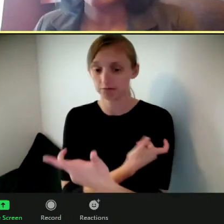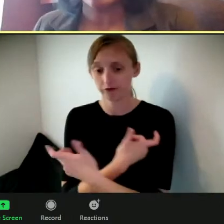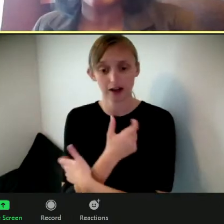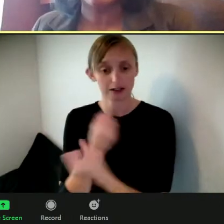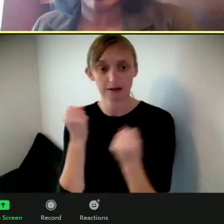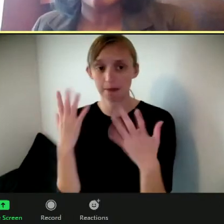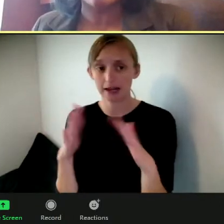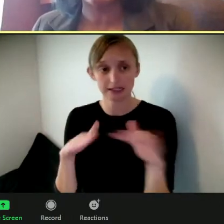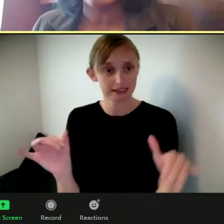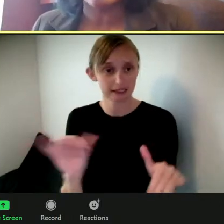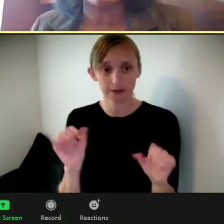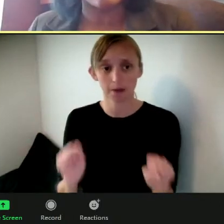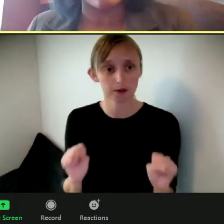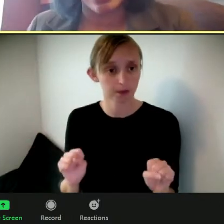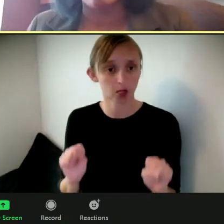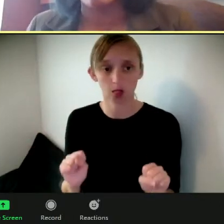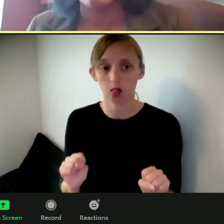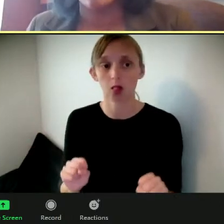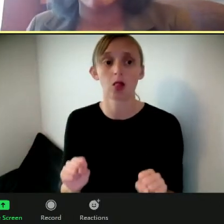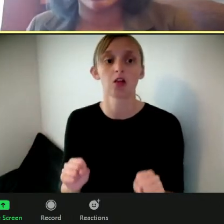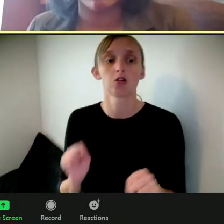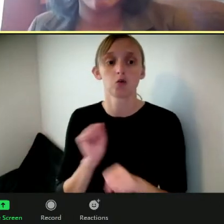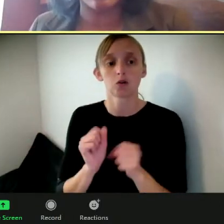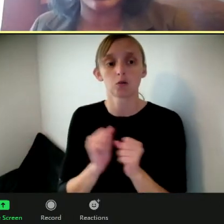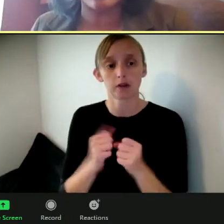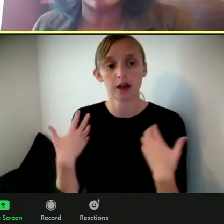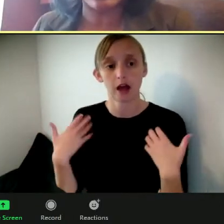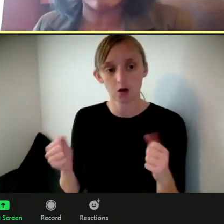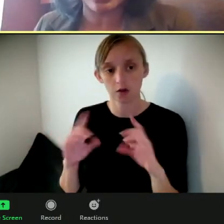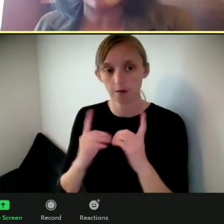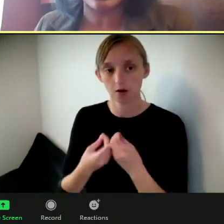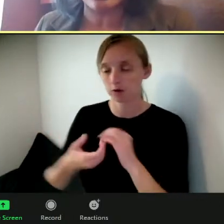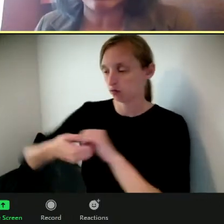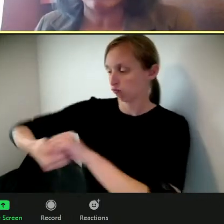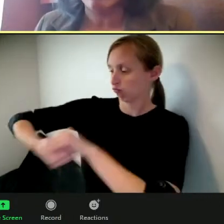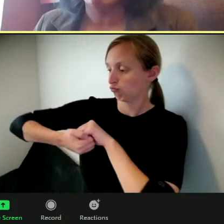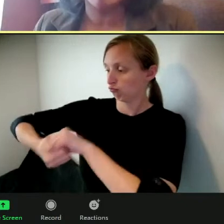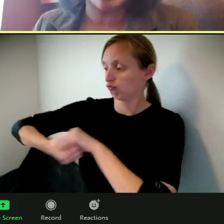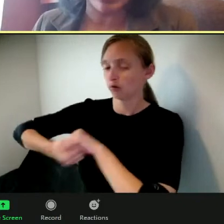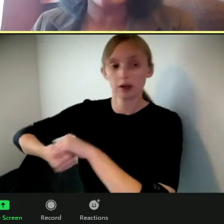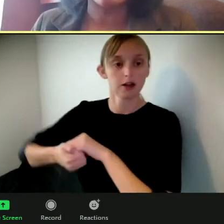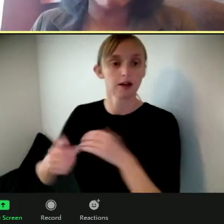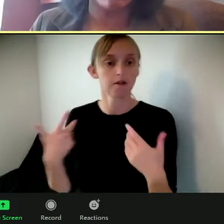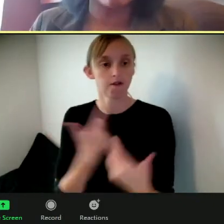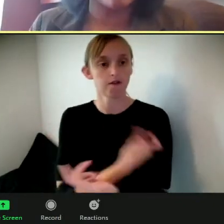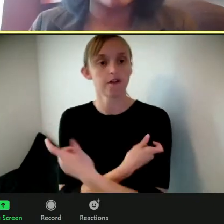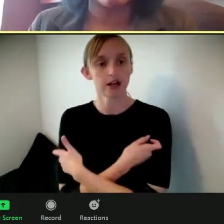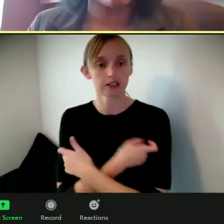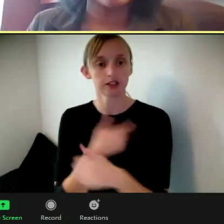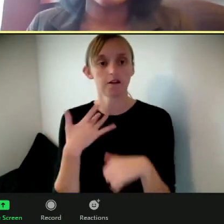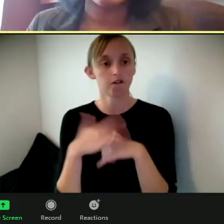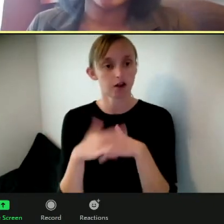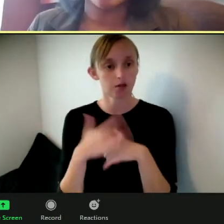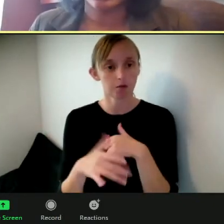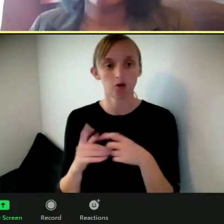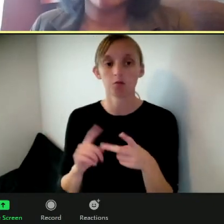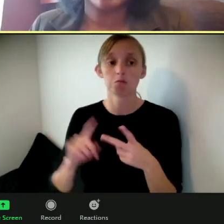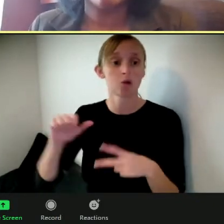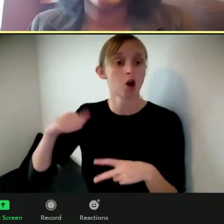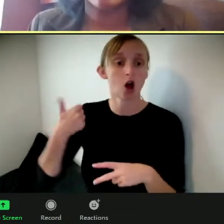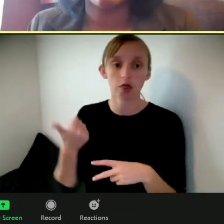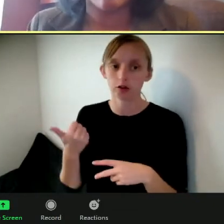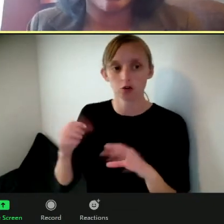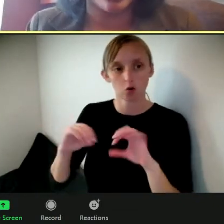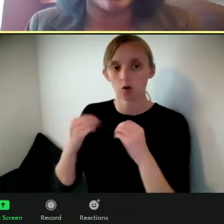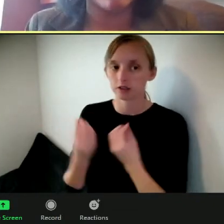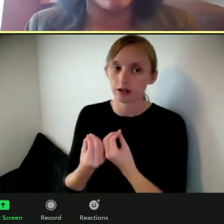we work with the health department and they absolutely work well with us in getting the vaccines out, but we also work with other organizations, and Henry Ford